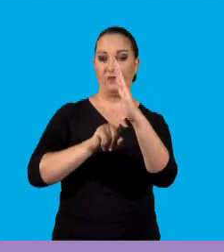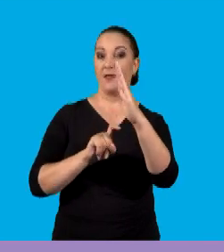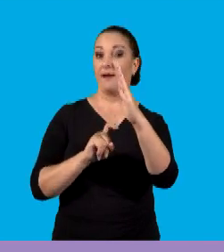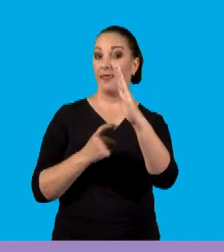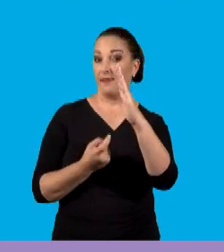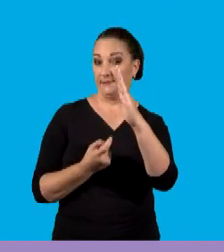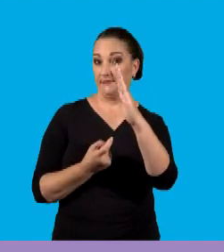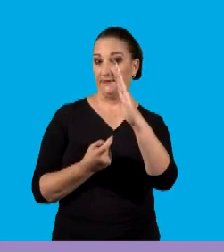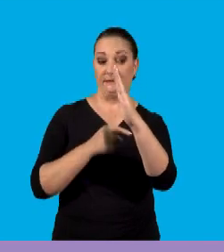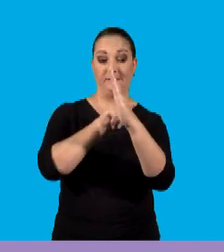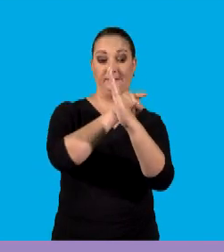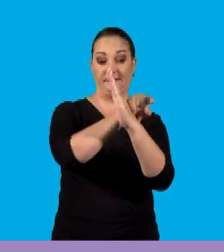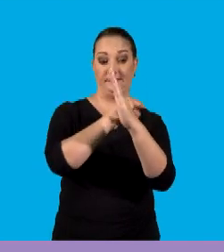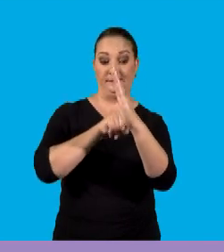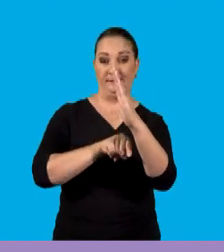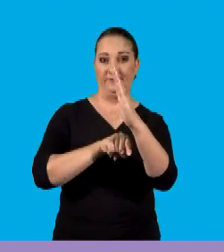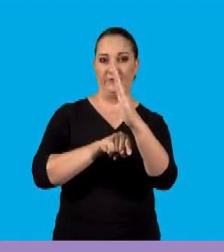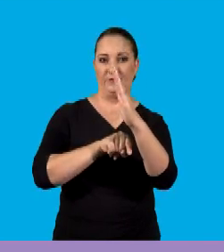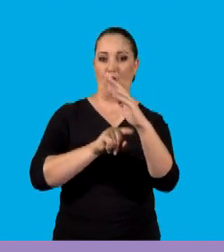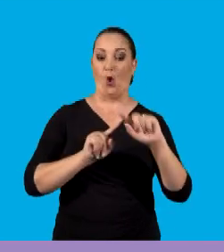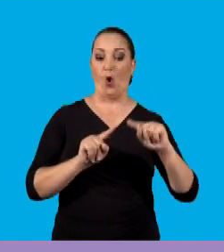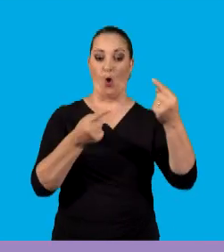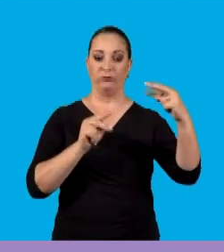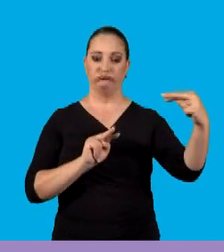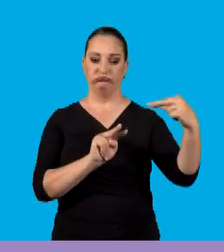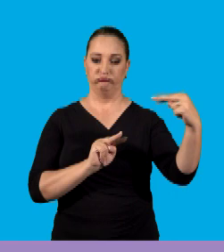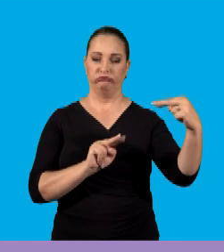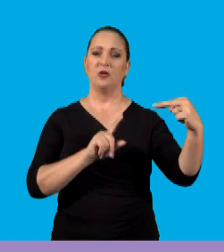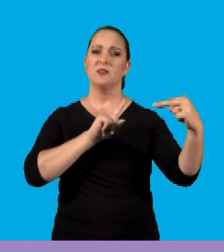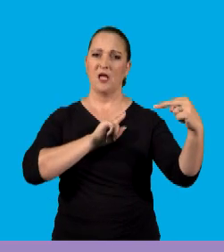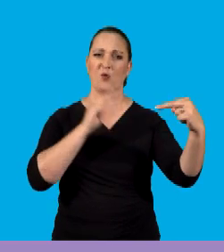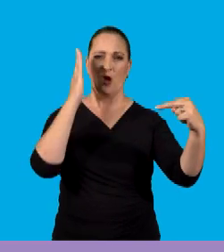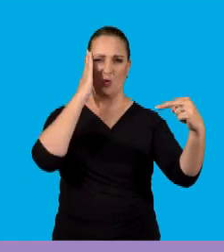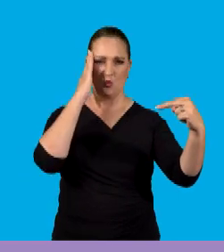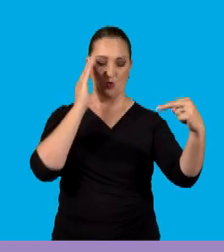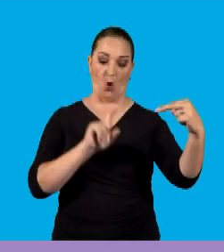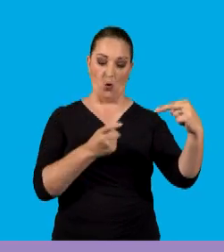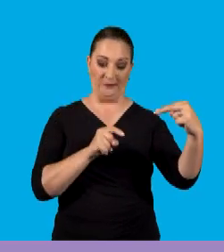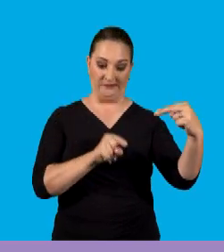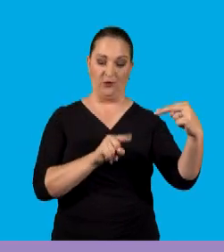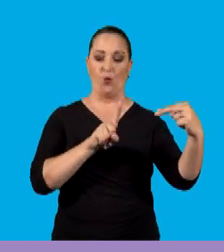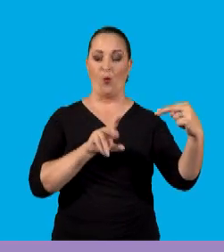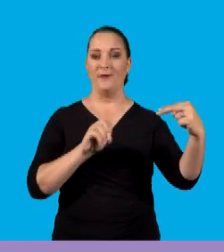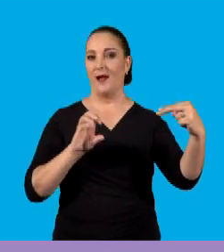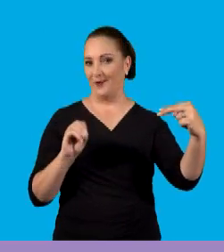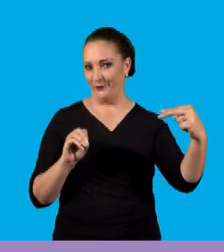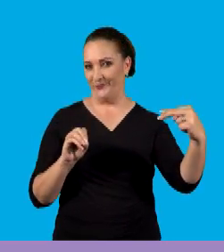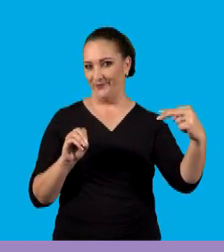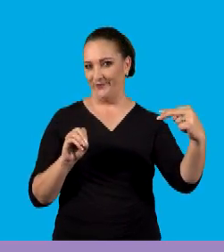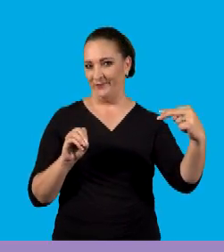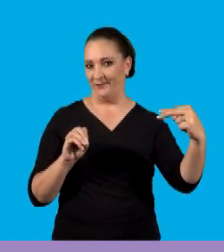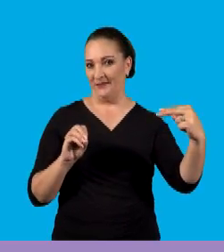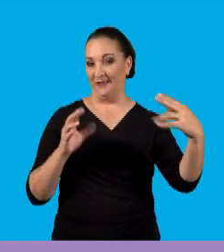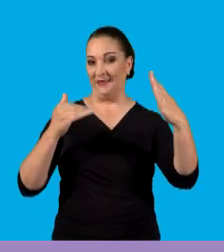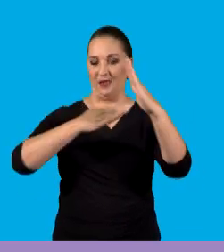and X are vertically opposite, that makes that angle 100 degrees as well. And because of